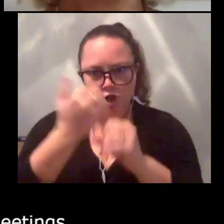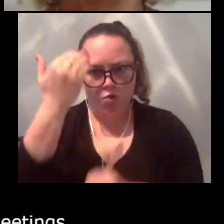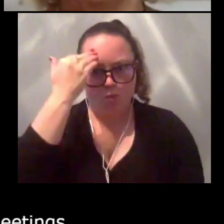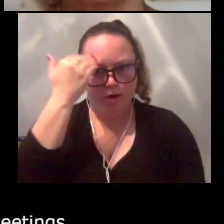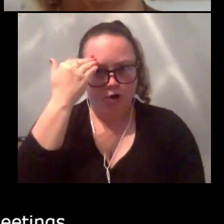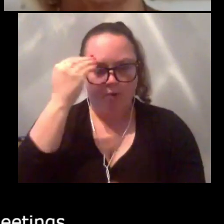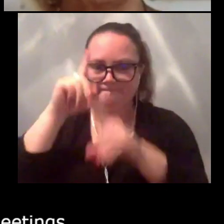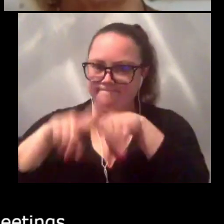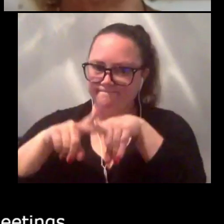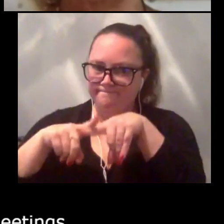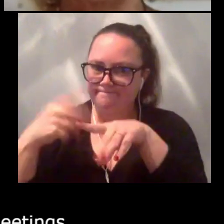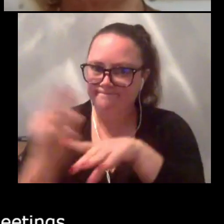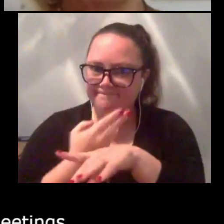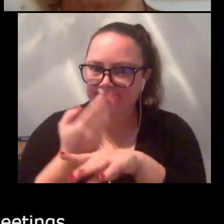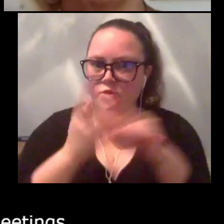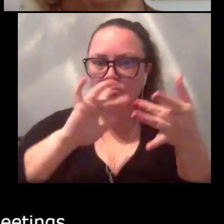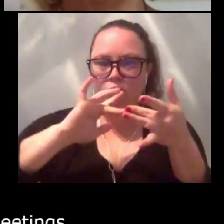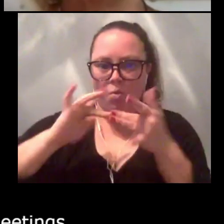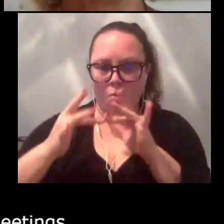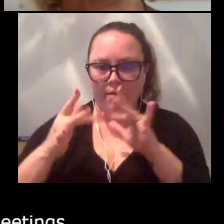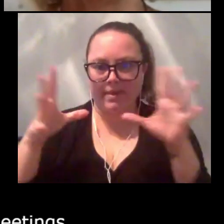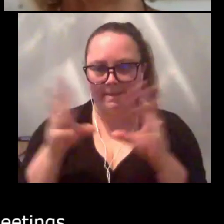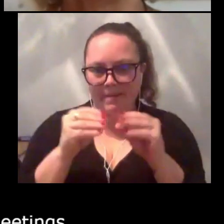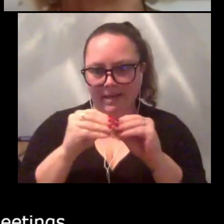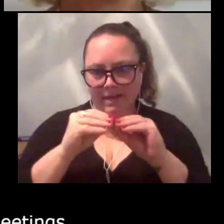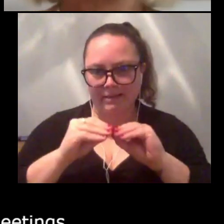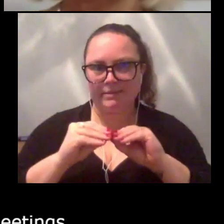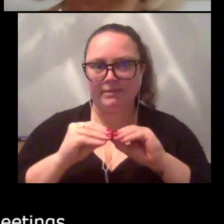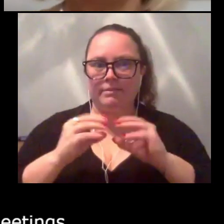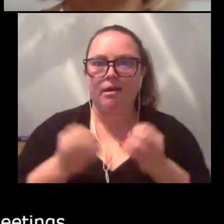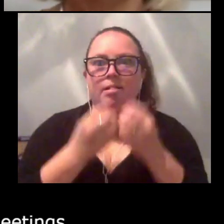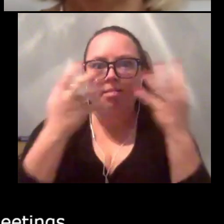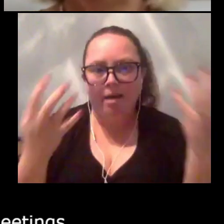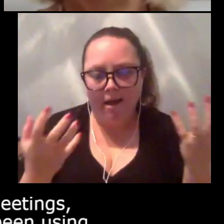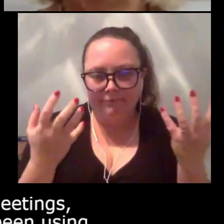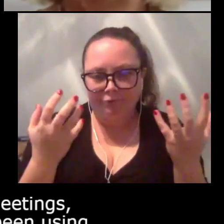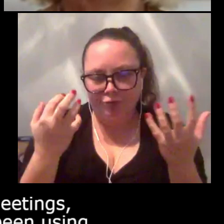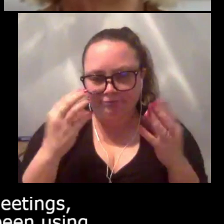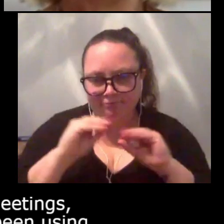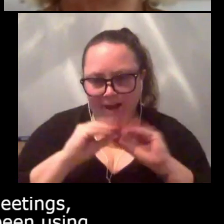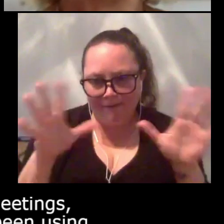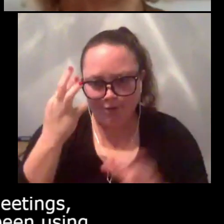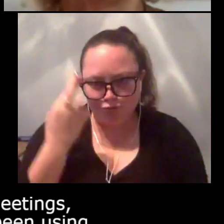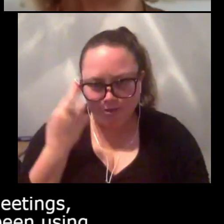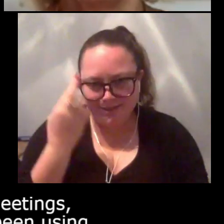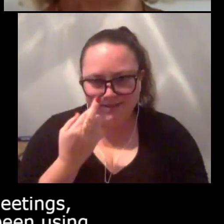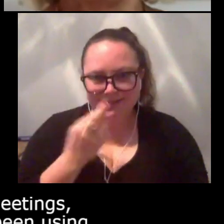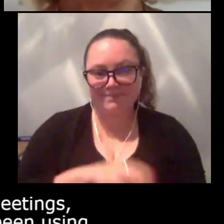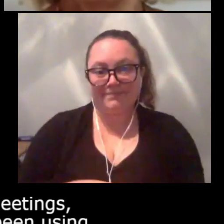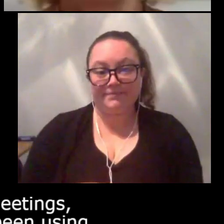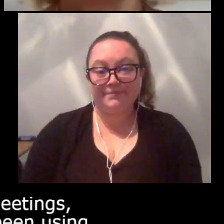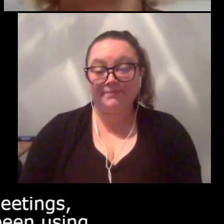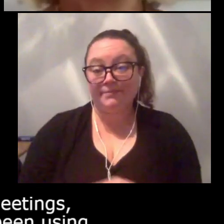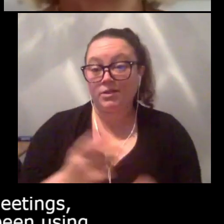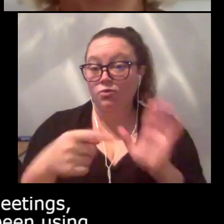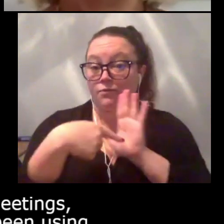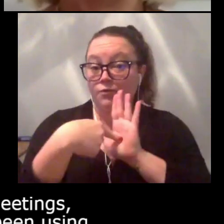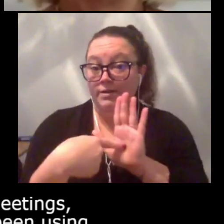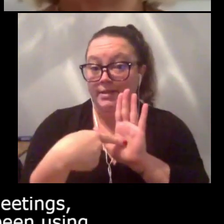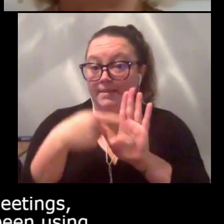meetings a lot for obvious reasons. And for example,